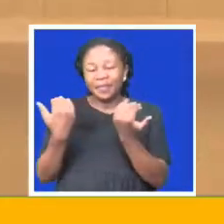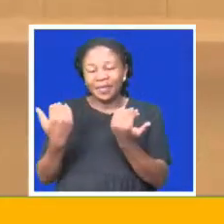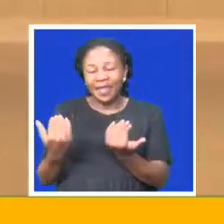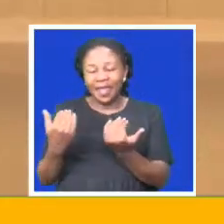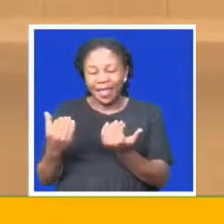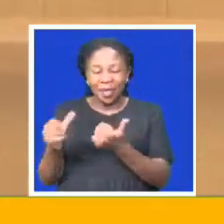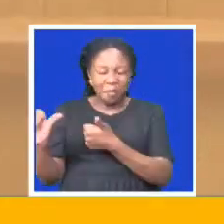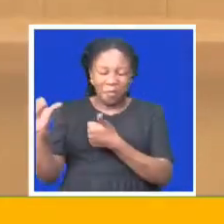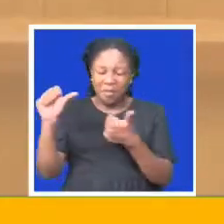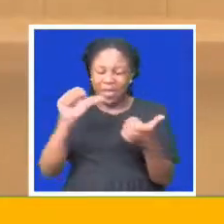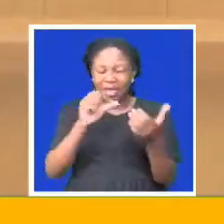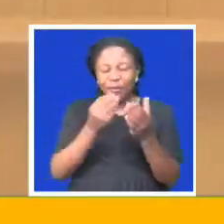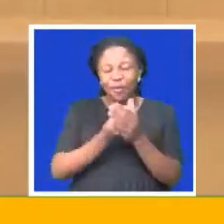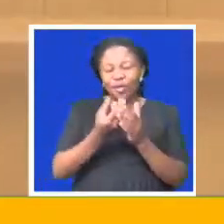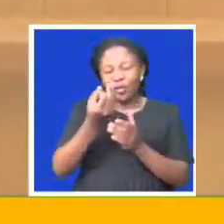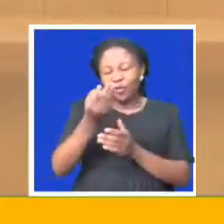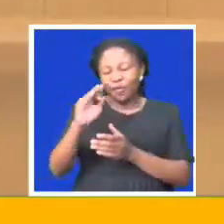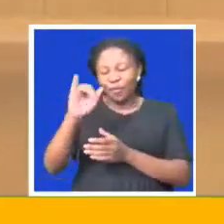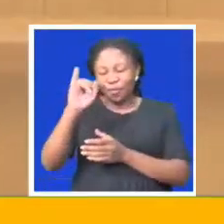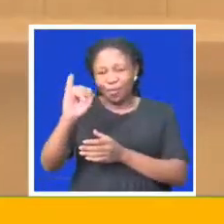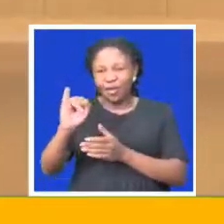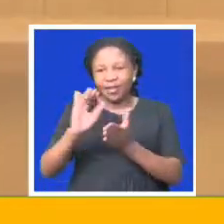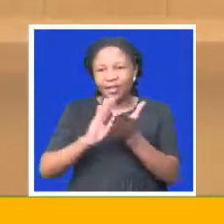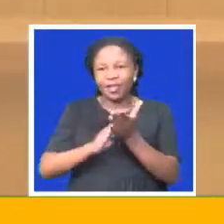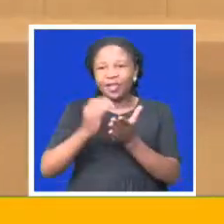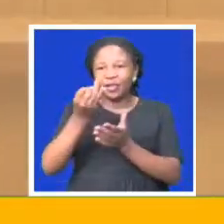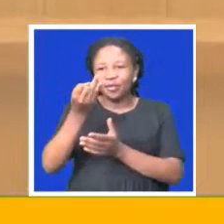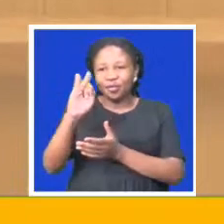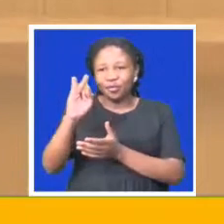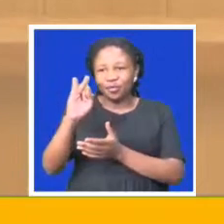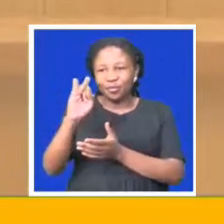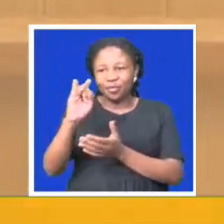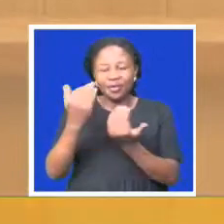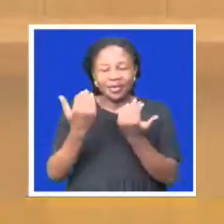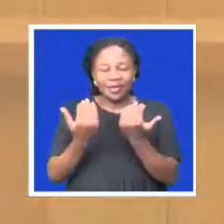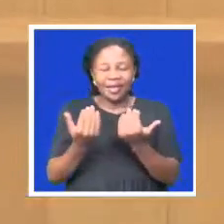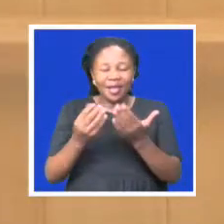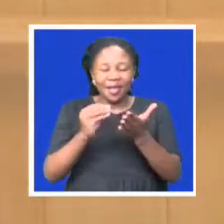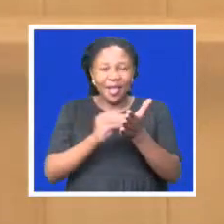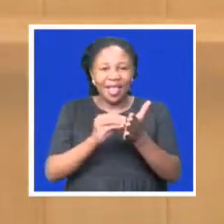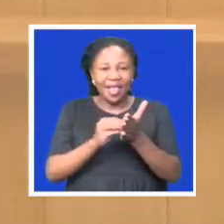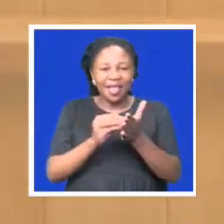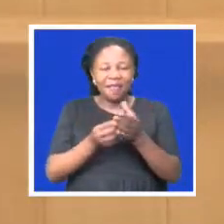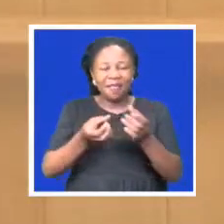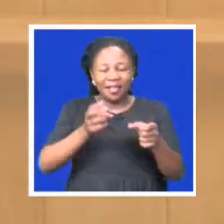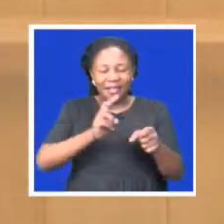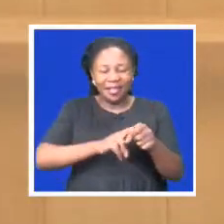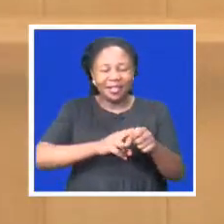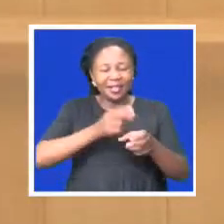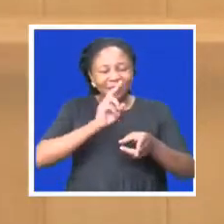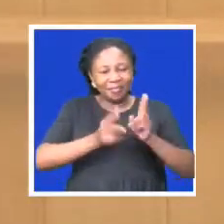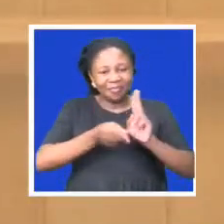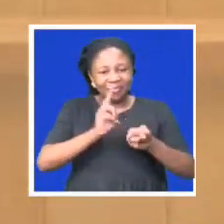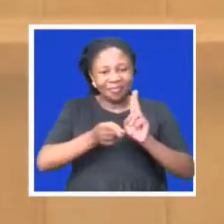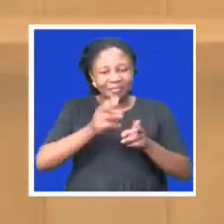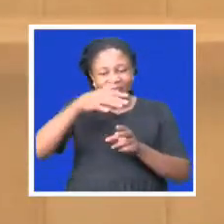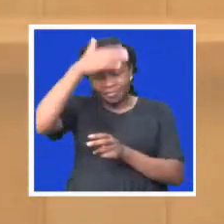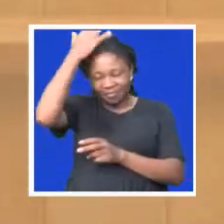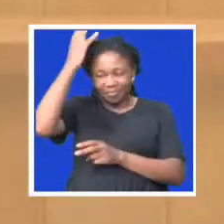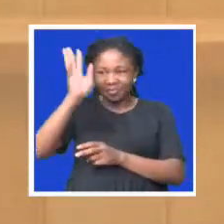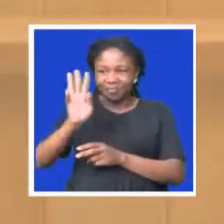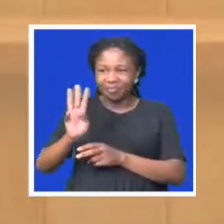you are in Form 1 and in Form 2. Doreen is already with me in the studio. Also joining me in the studio is our sign language